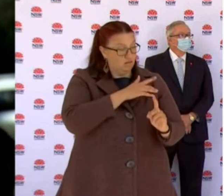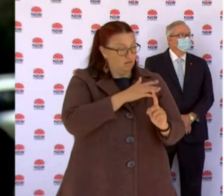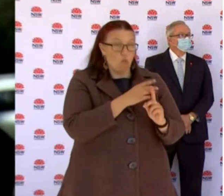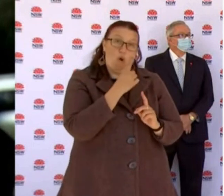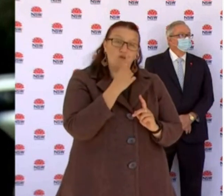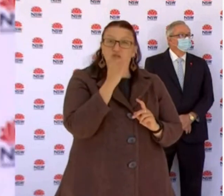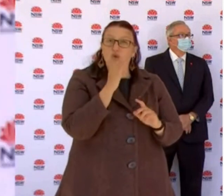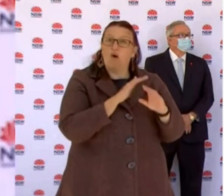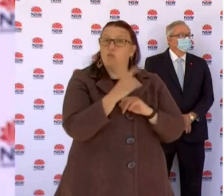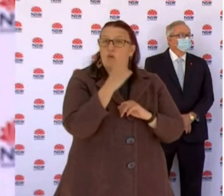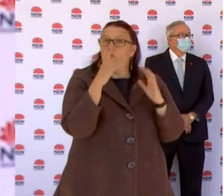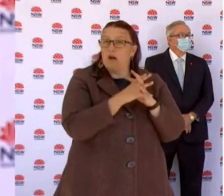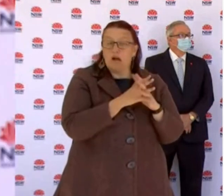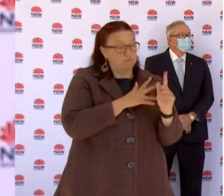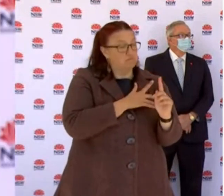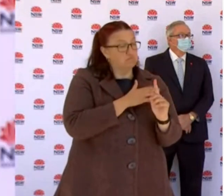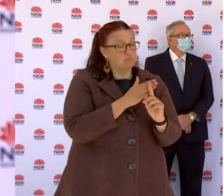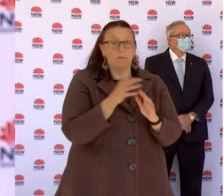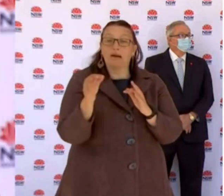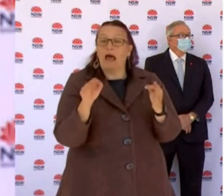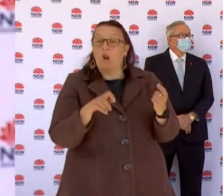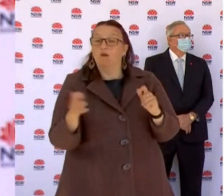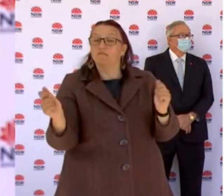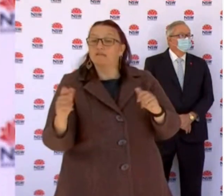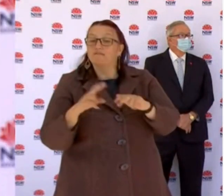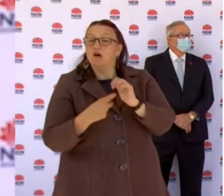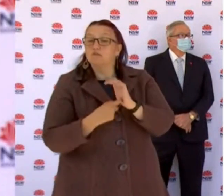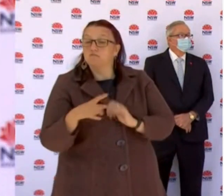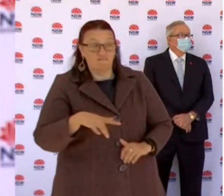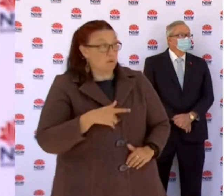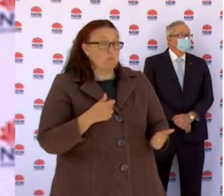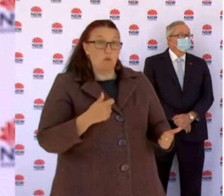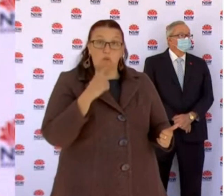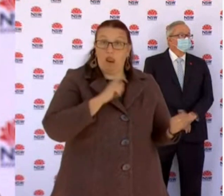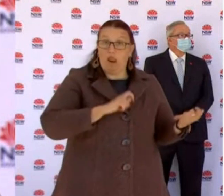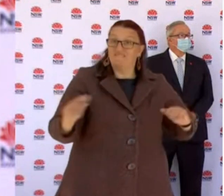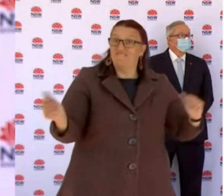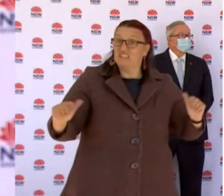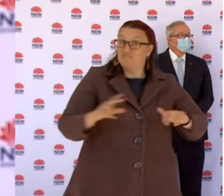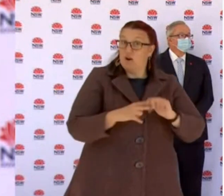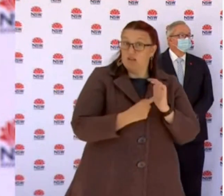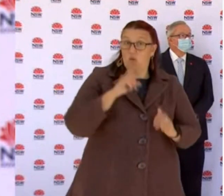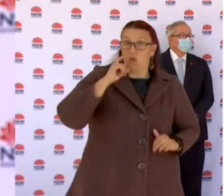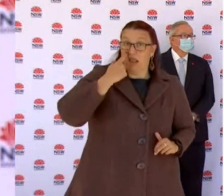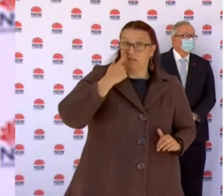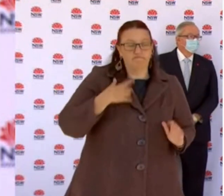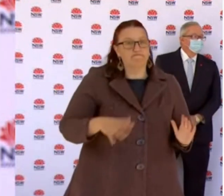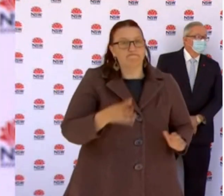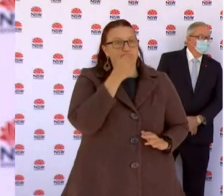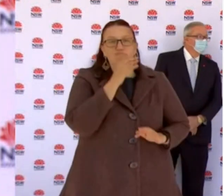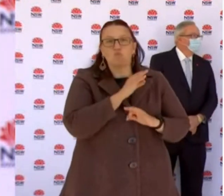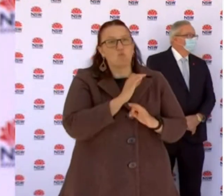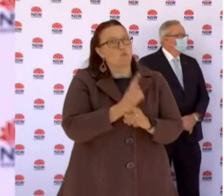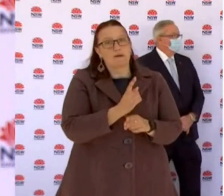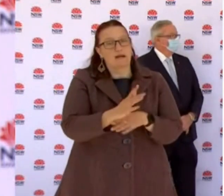as scheduled? I'm making no comment until I've looked at all the data. Every day brings a new set of